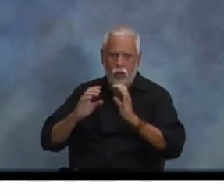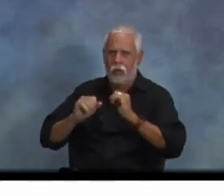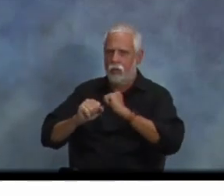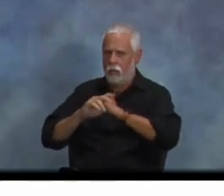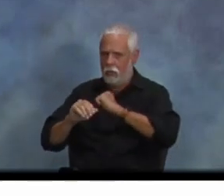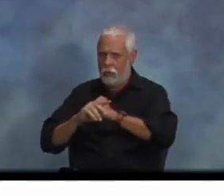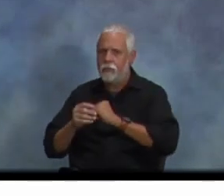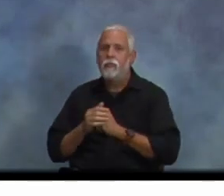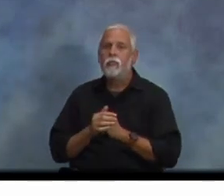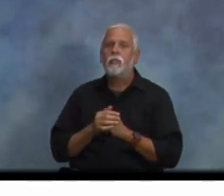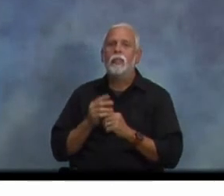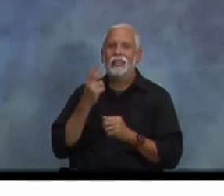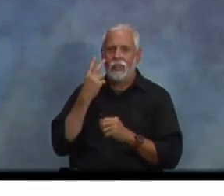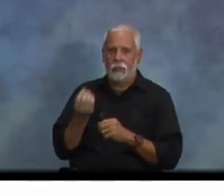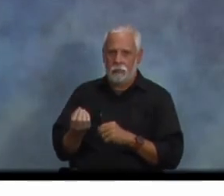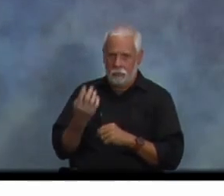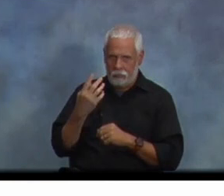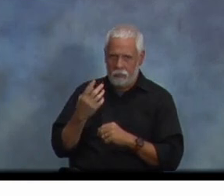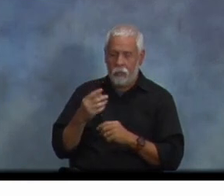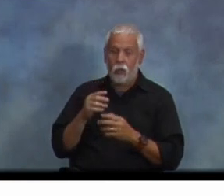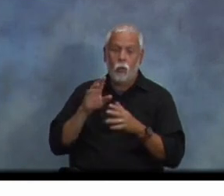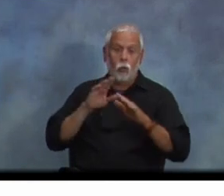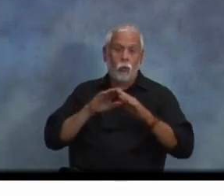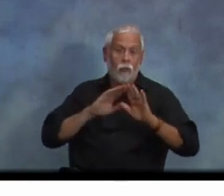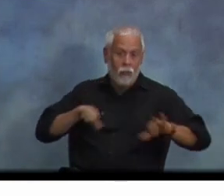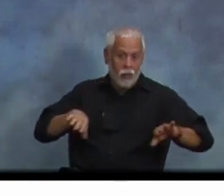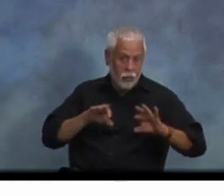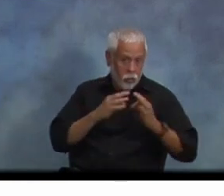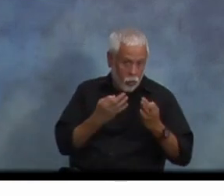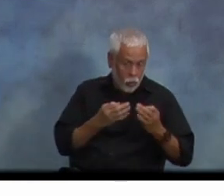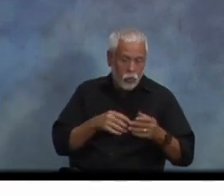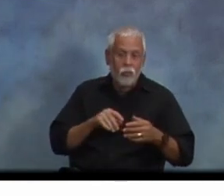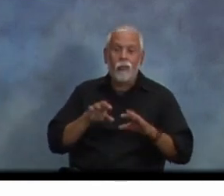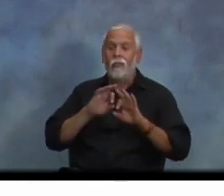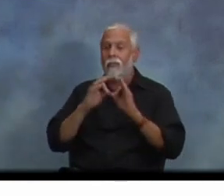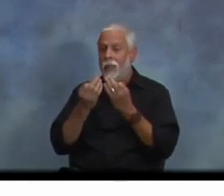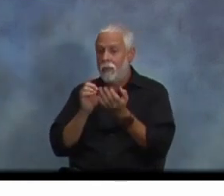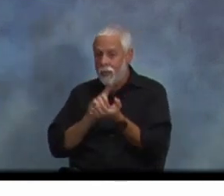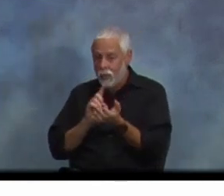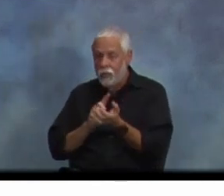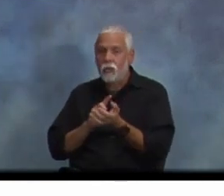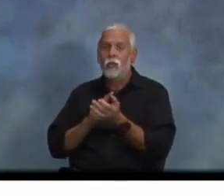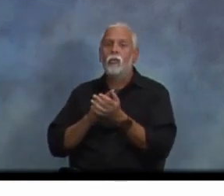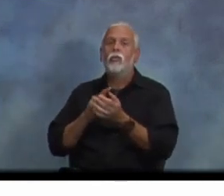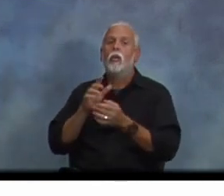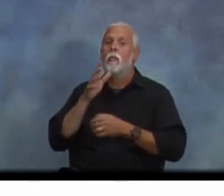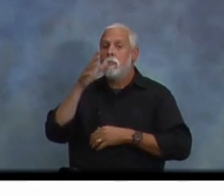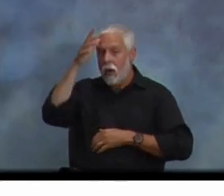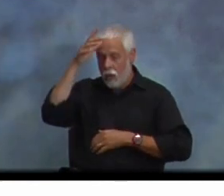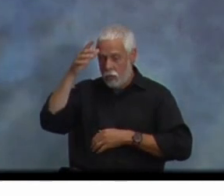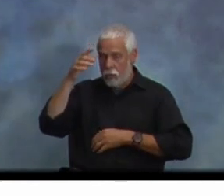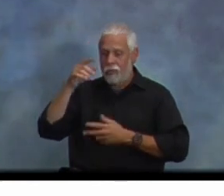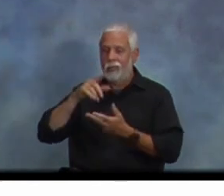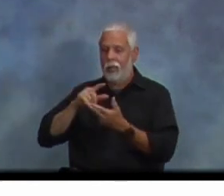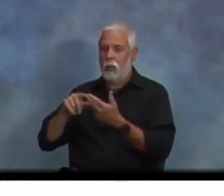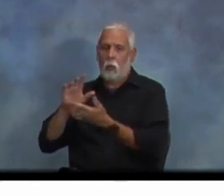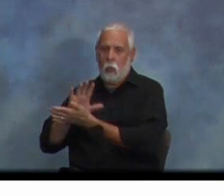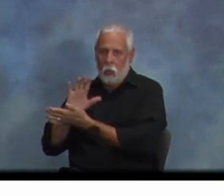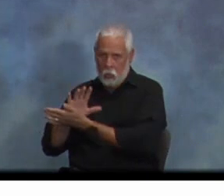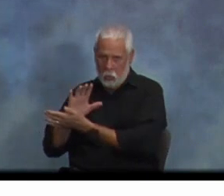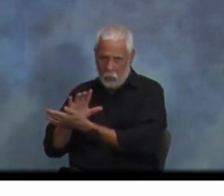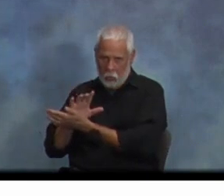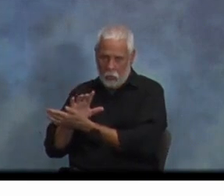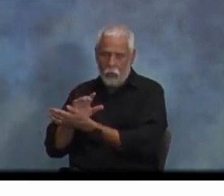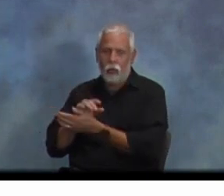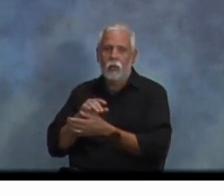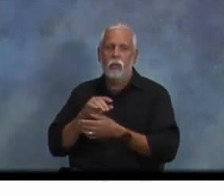messaging, and you'll see them here: pediatricians, family medicine doctors and providers, parents and caregivers, and then our schools.